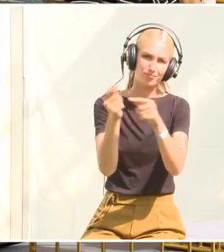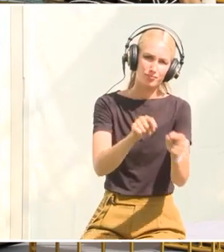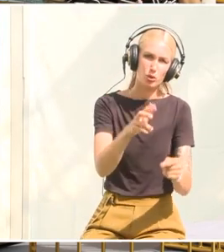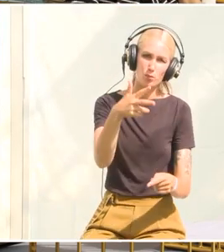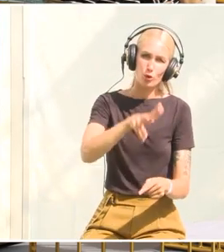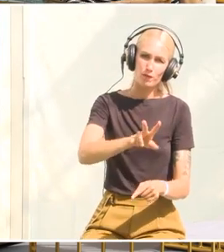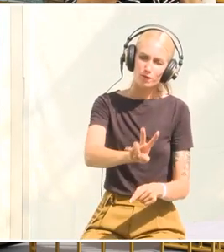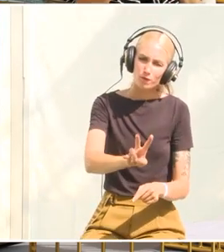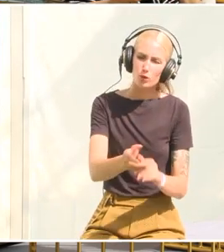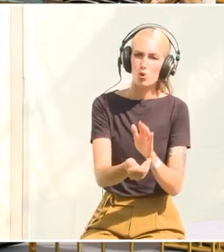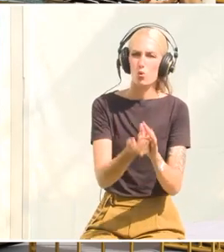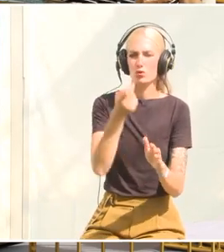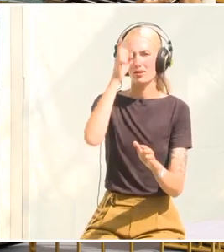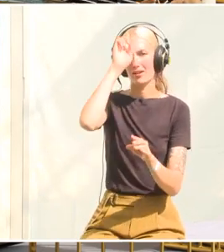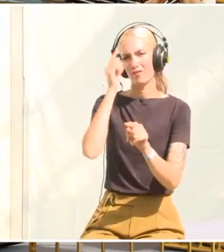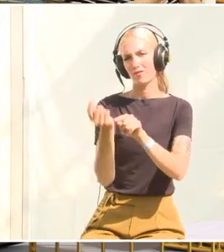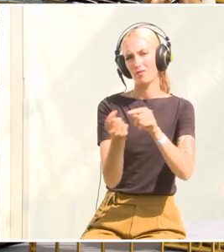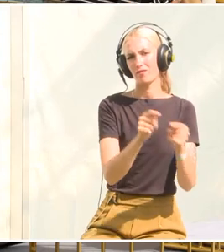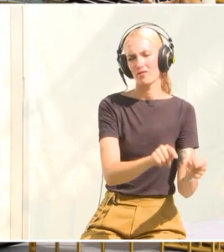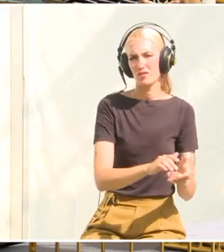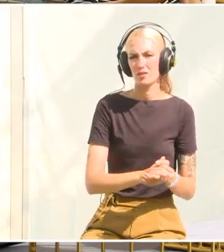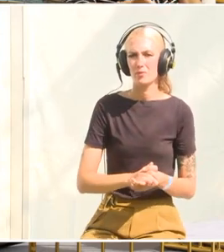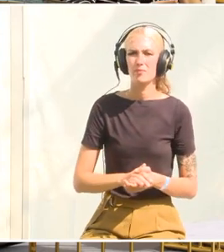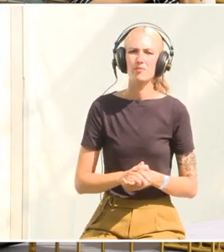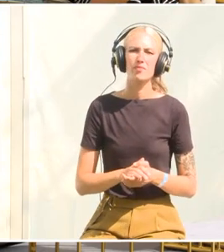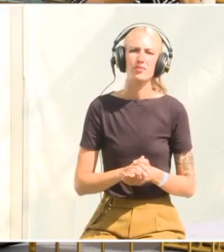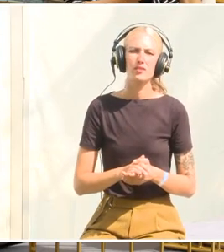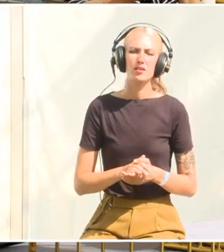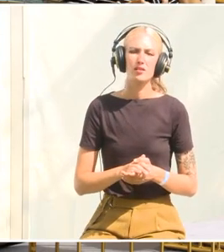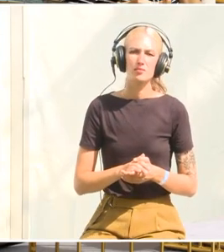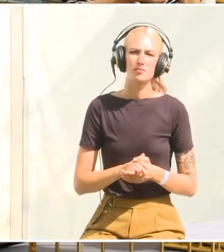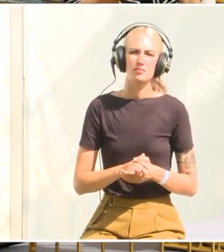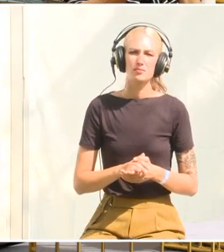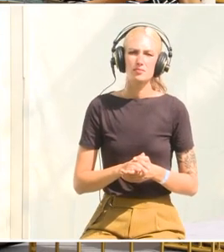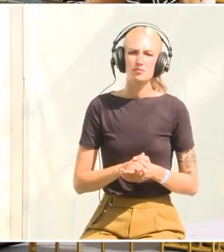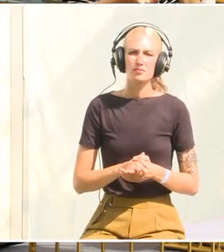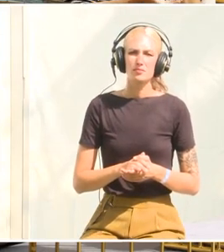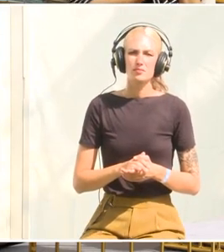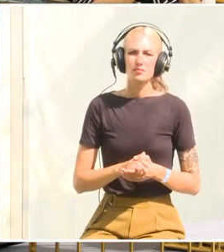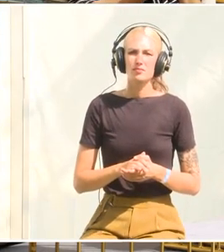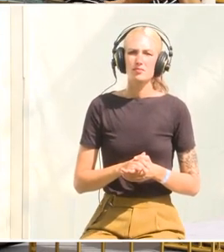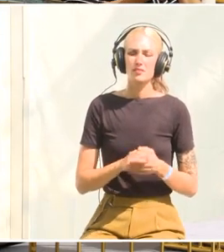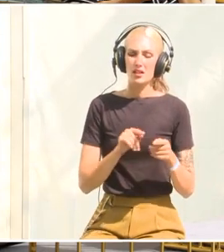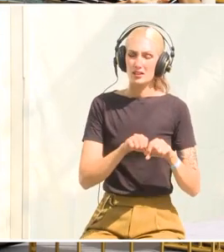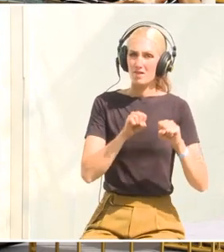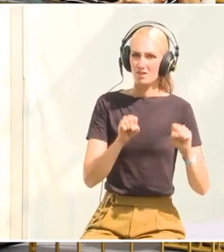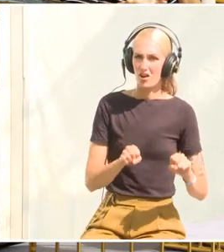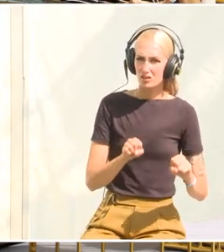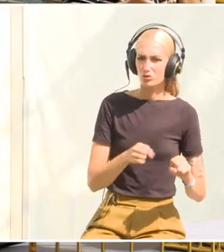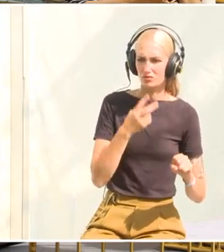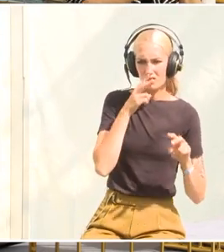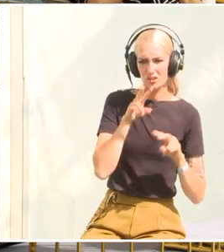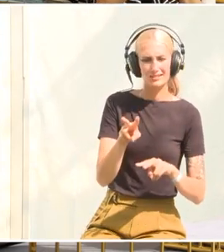Since then, because a lot of governments saw this phenomenon taking increasing place, they wanted to regularize